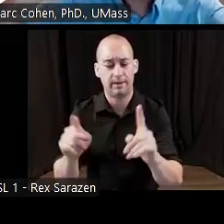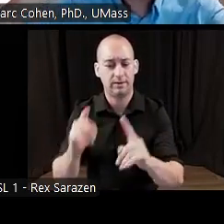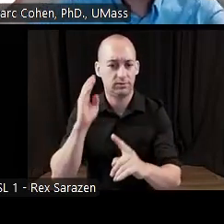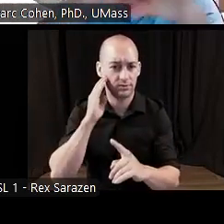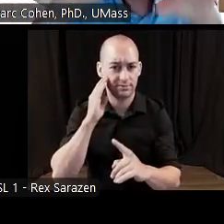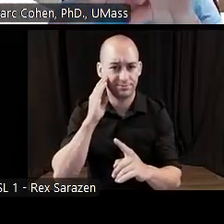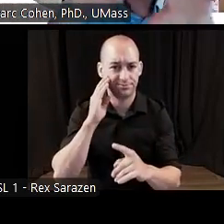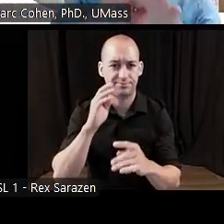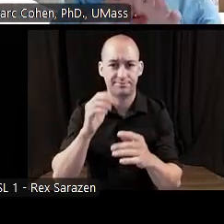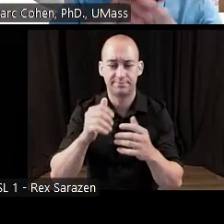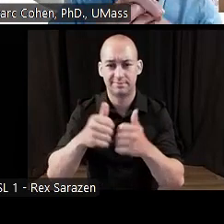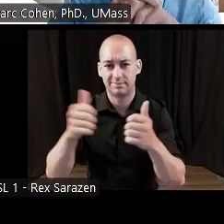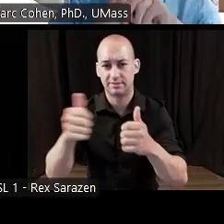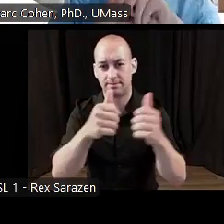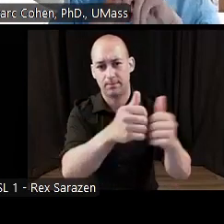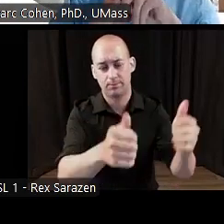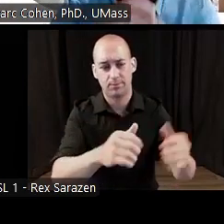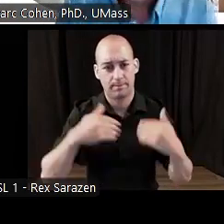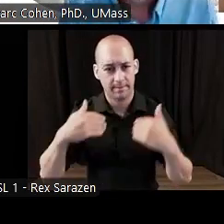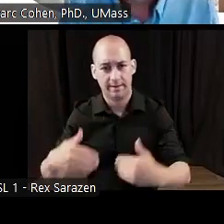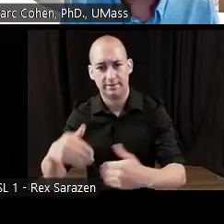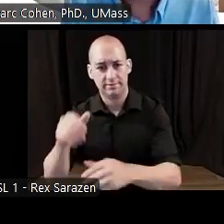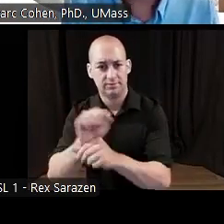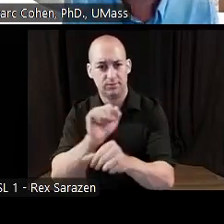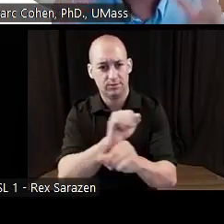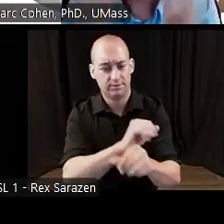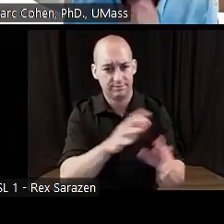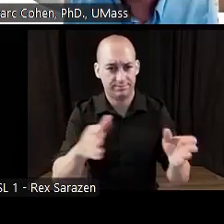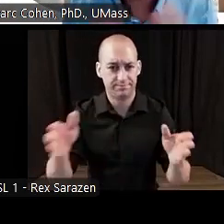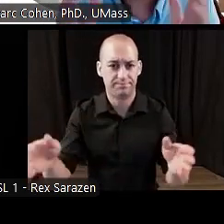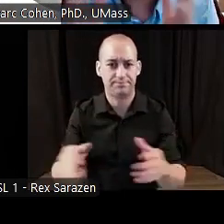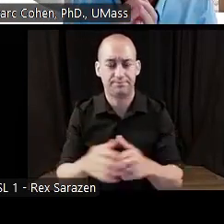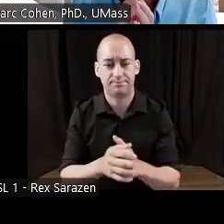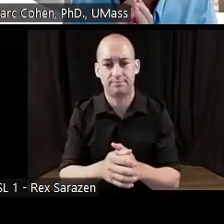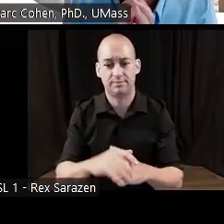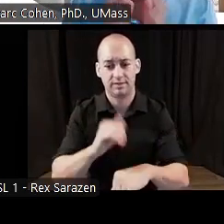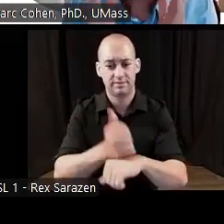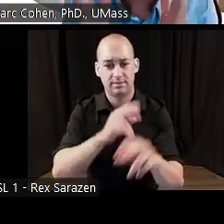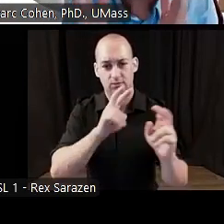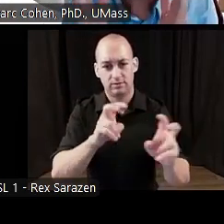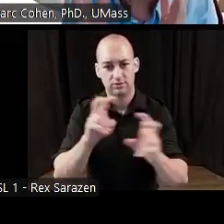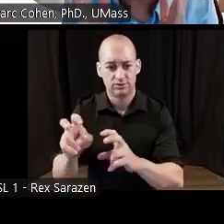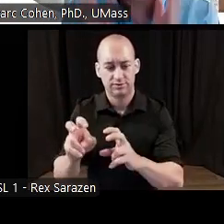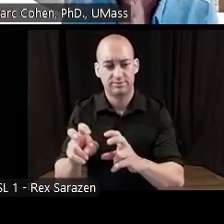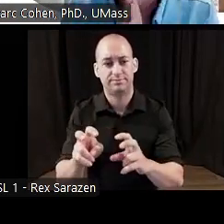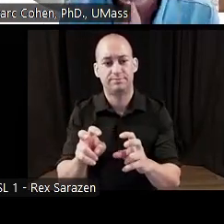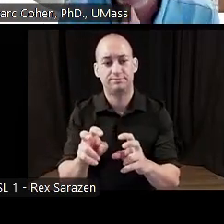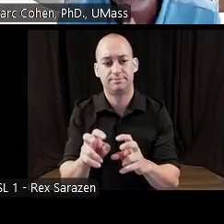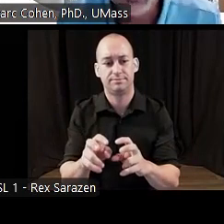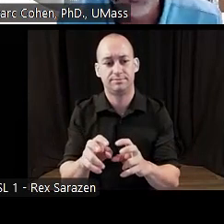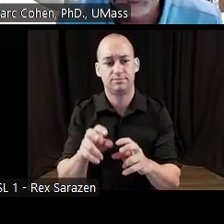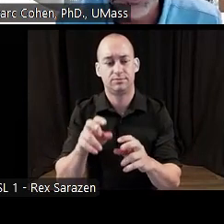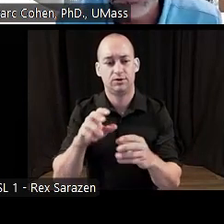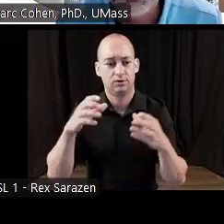somewhat disparate bodies of work, okay, compile the research, the analysis, the consumer